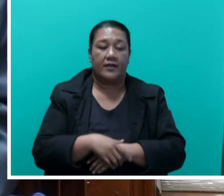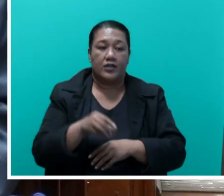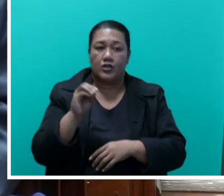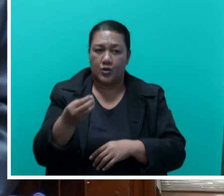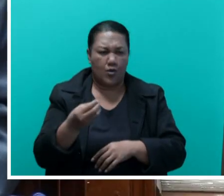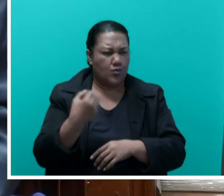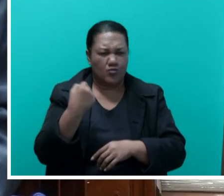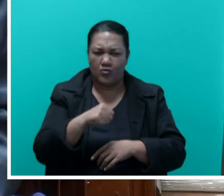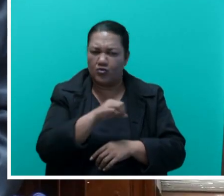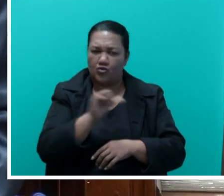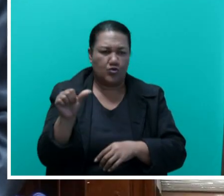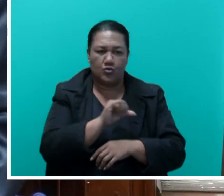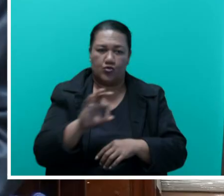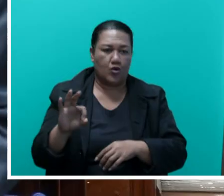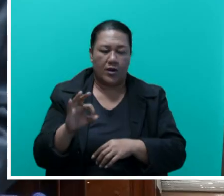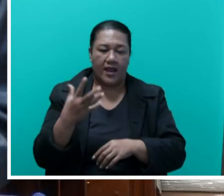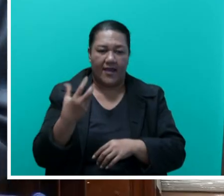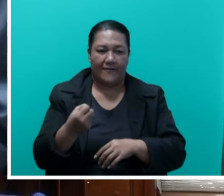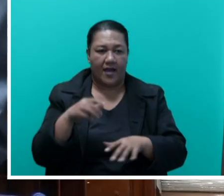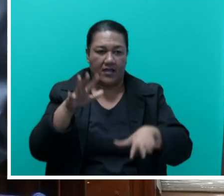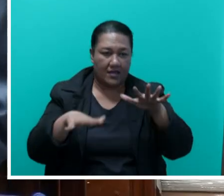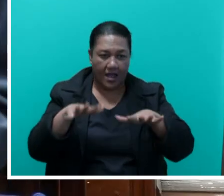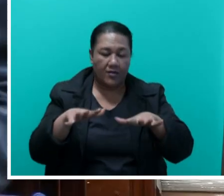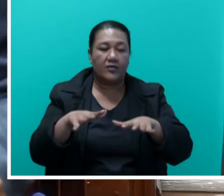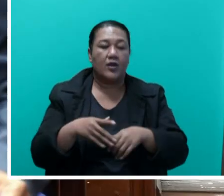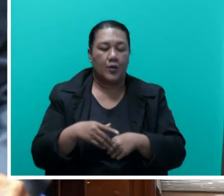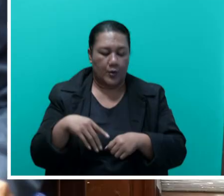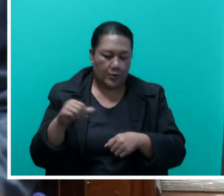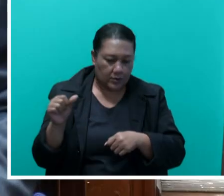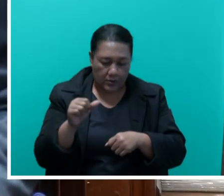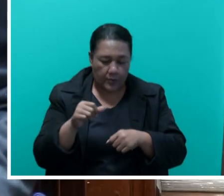doubt about our commitment to doing right by the people.